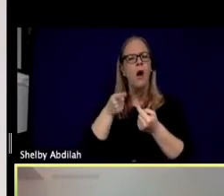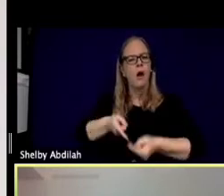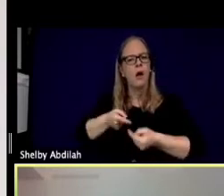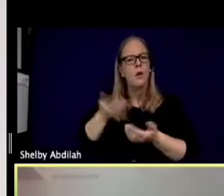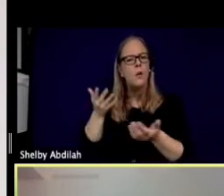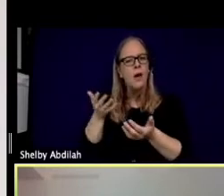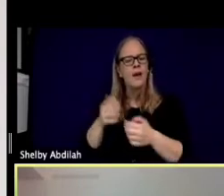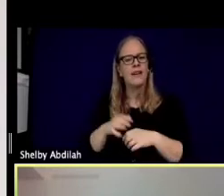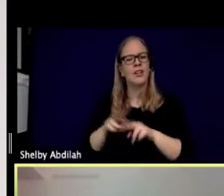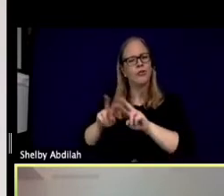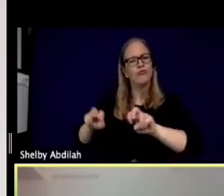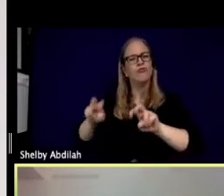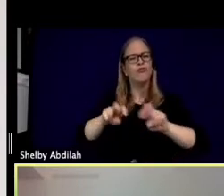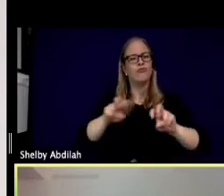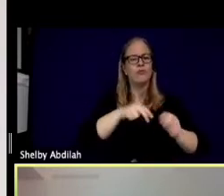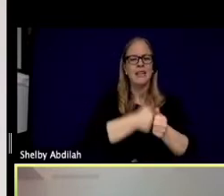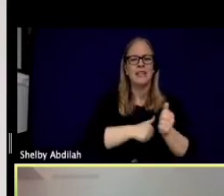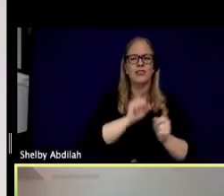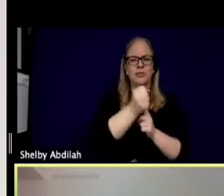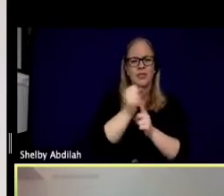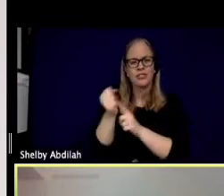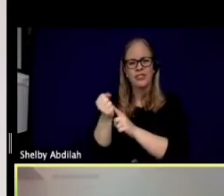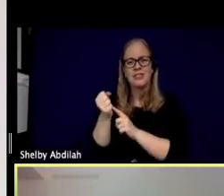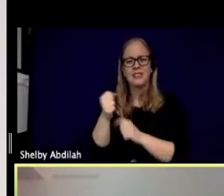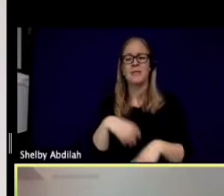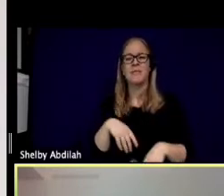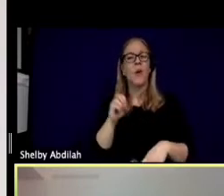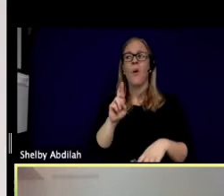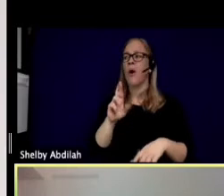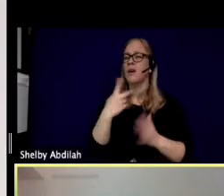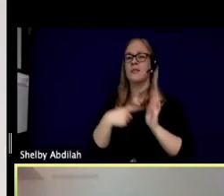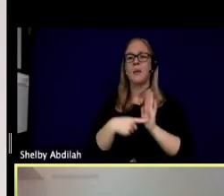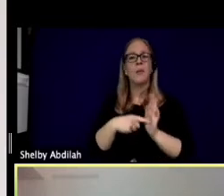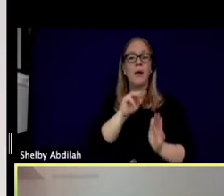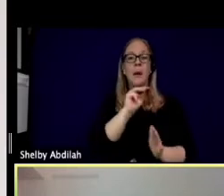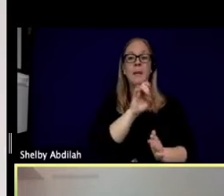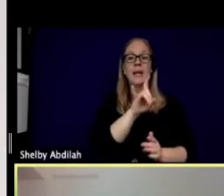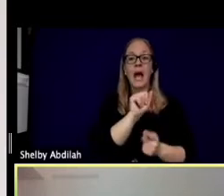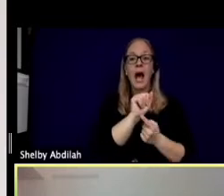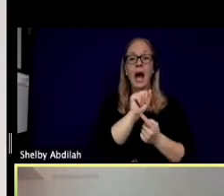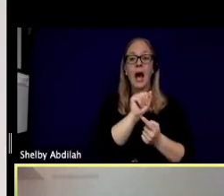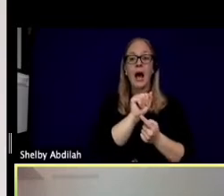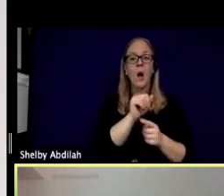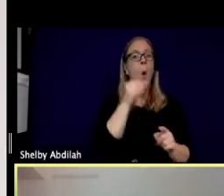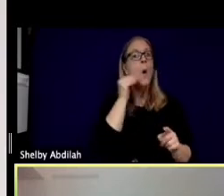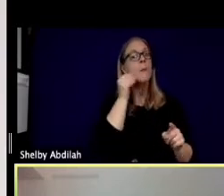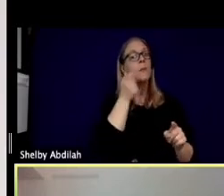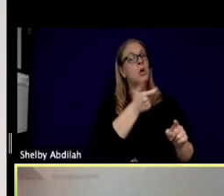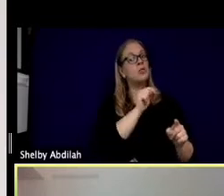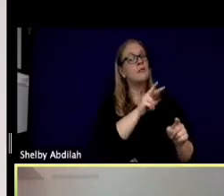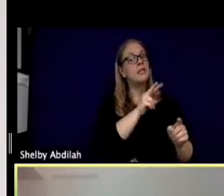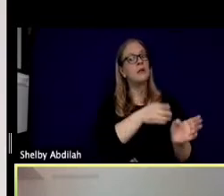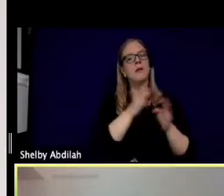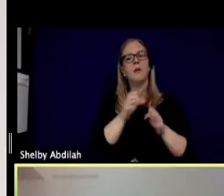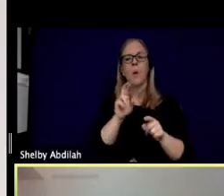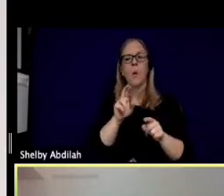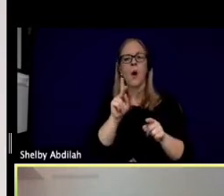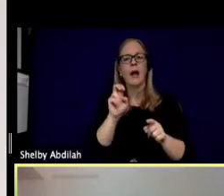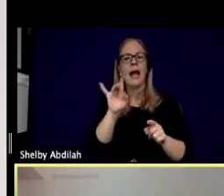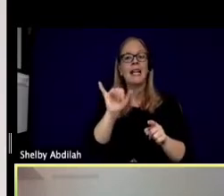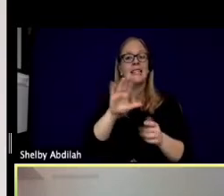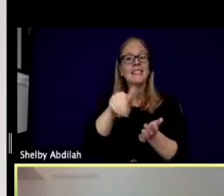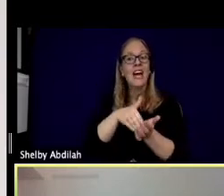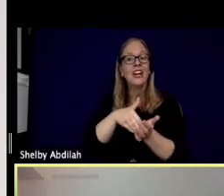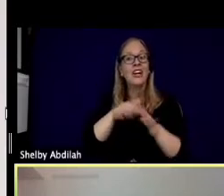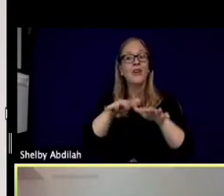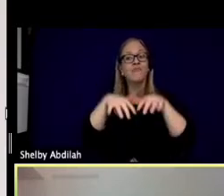kind of places, or in the media, like you go to, let's say, the Kennedy Center, using your phone out in